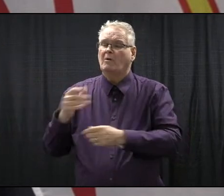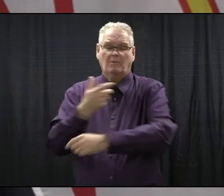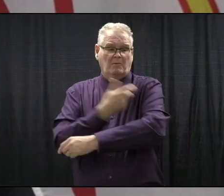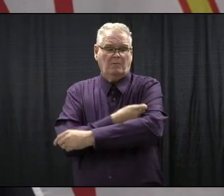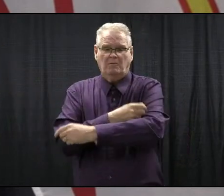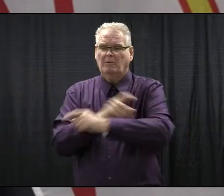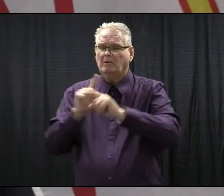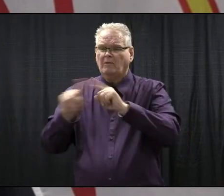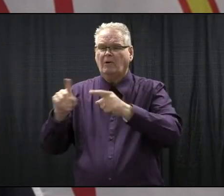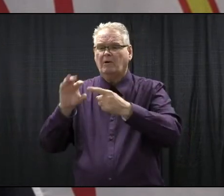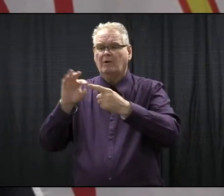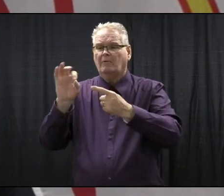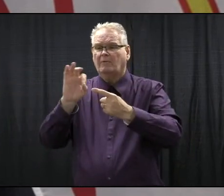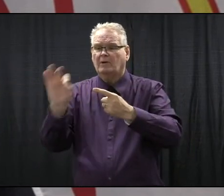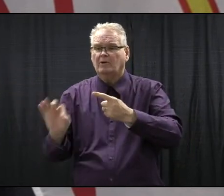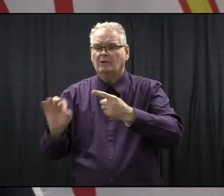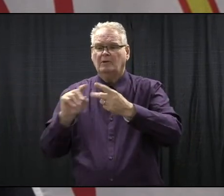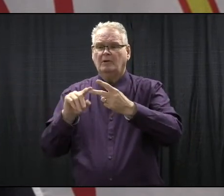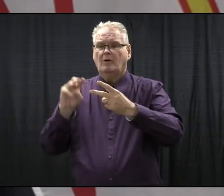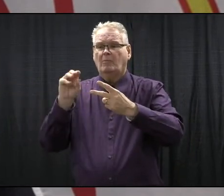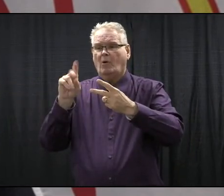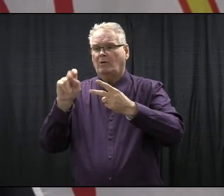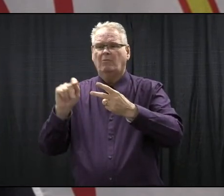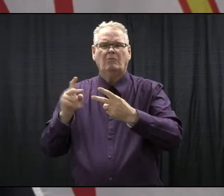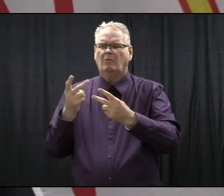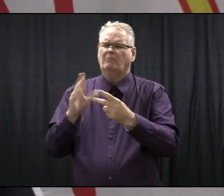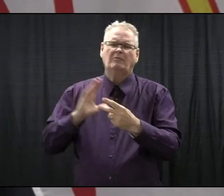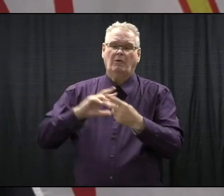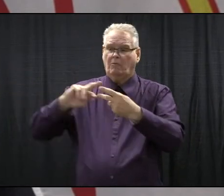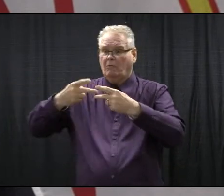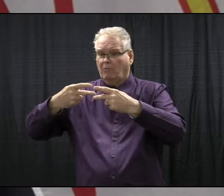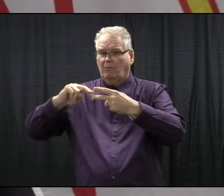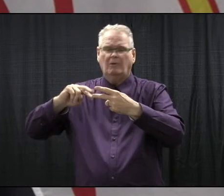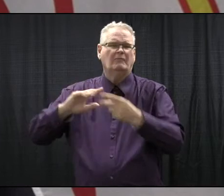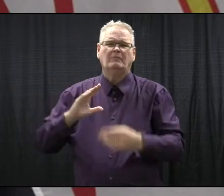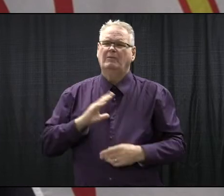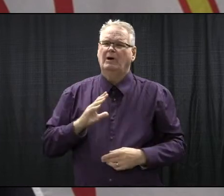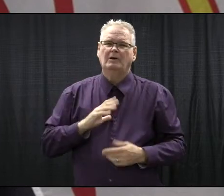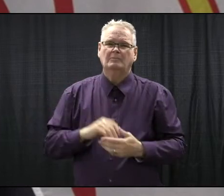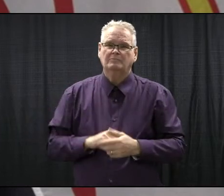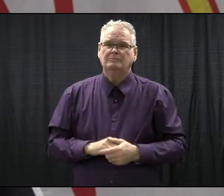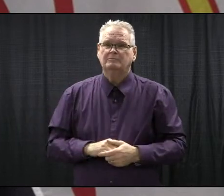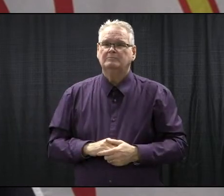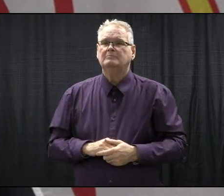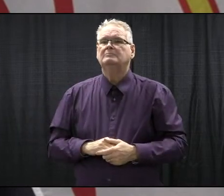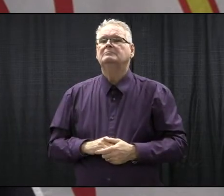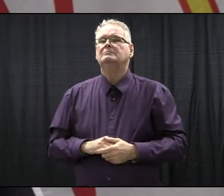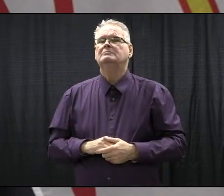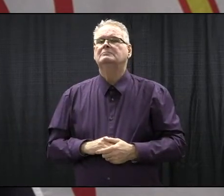those restrictions will not apply to you in that situation. I think as